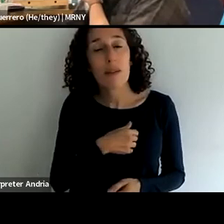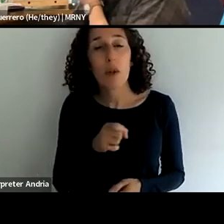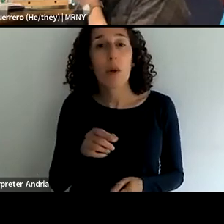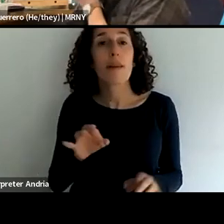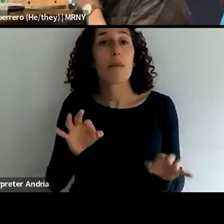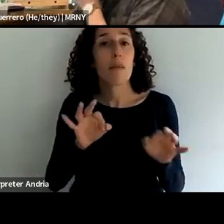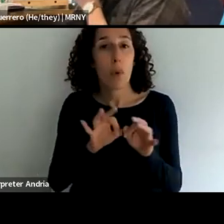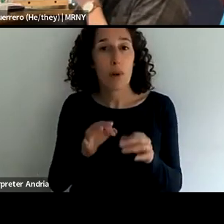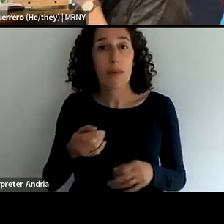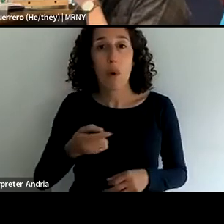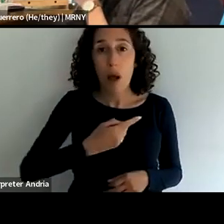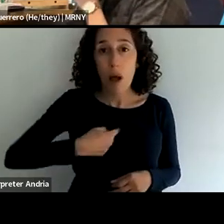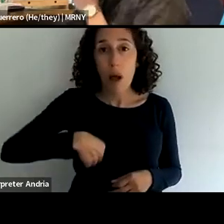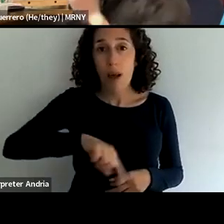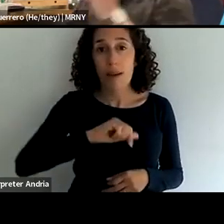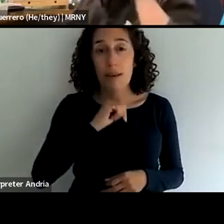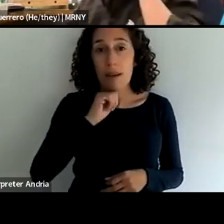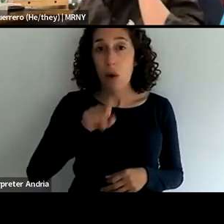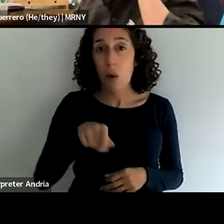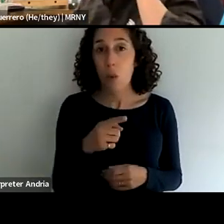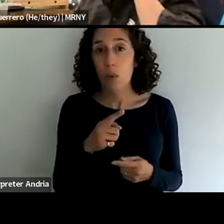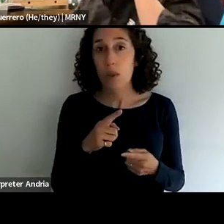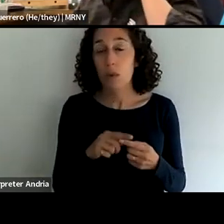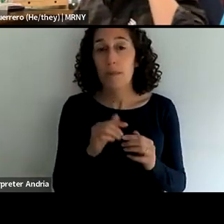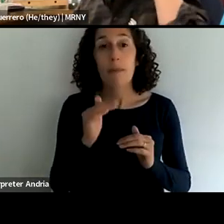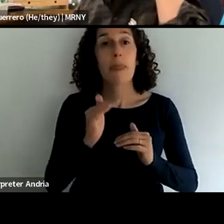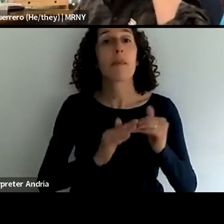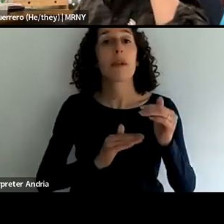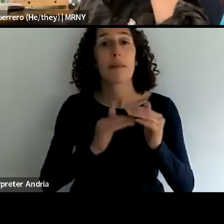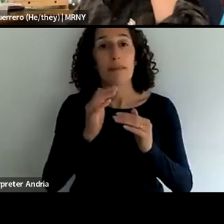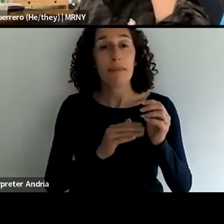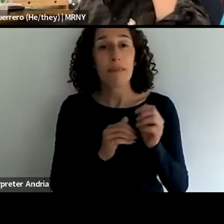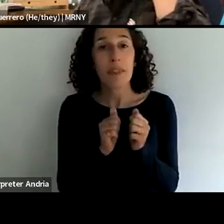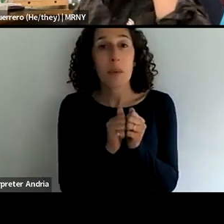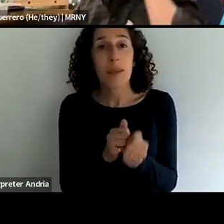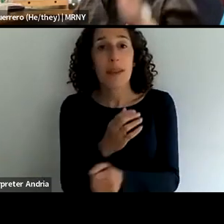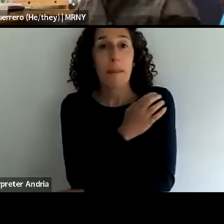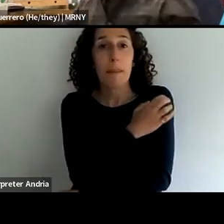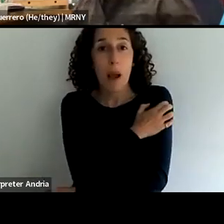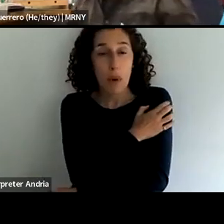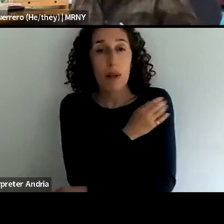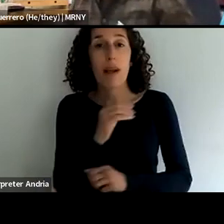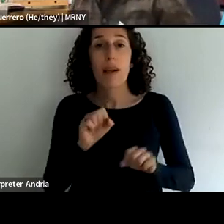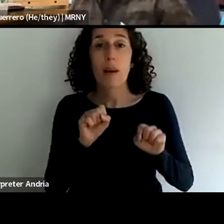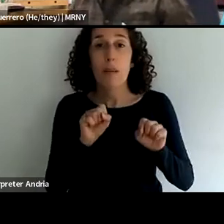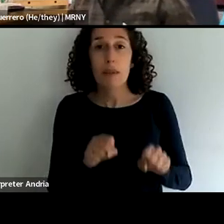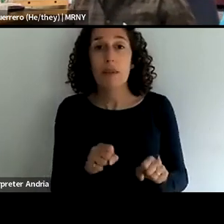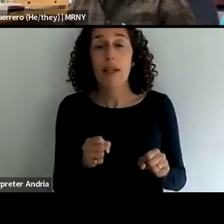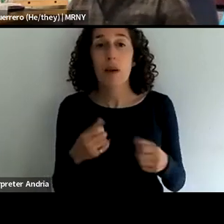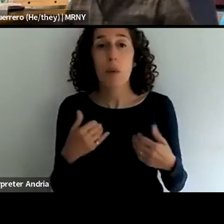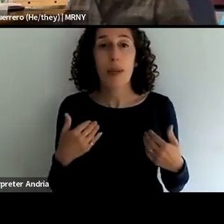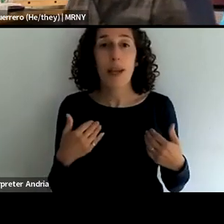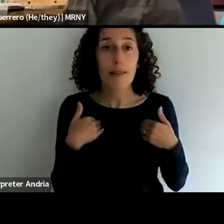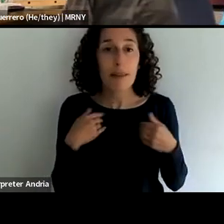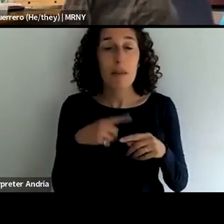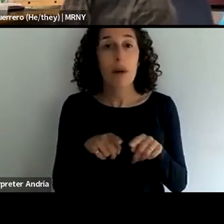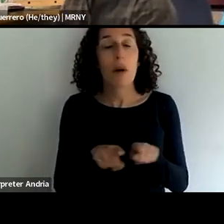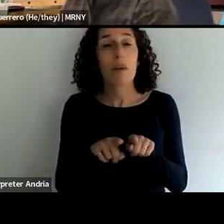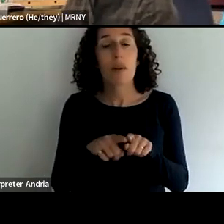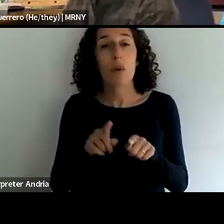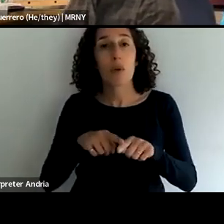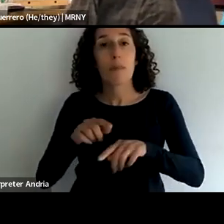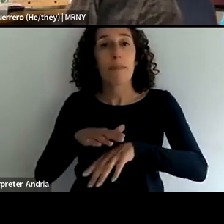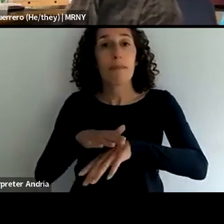not only to build with the power and abilities that we have, but it's also important for us to call those things